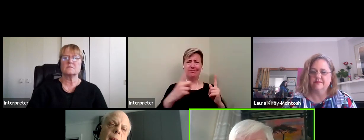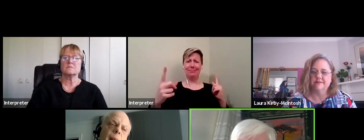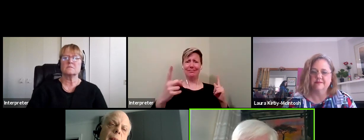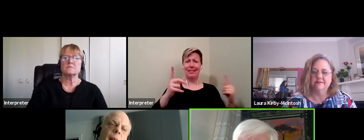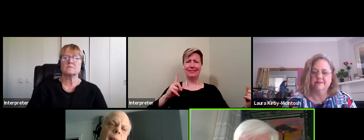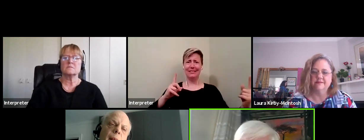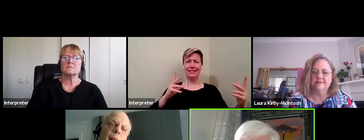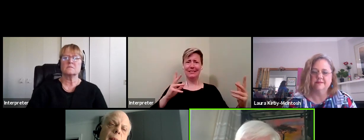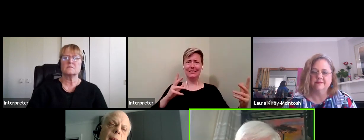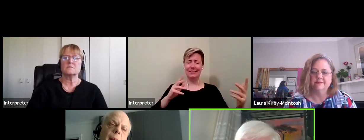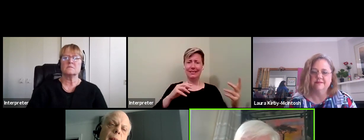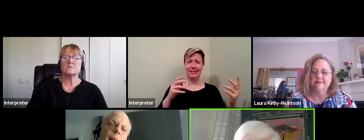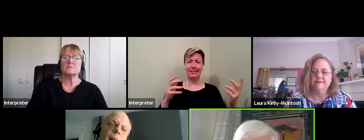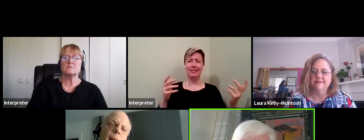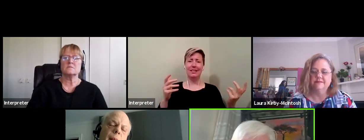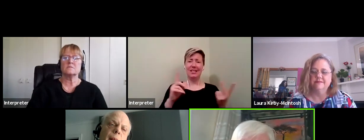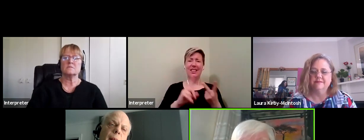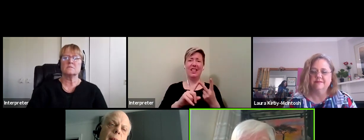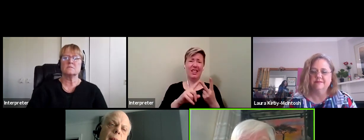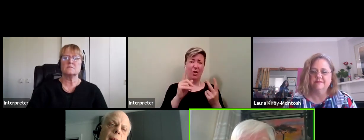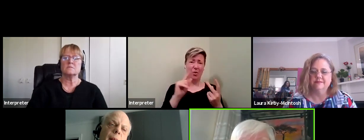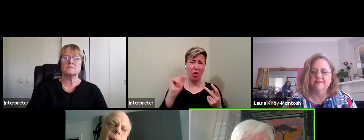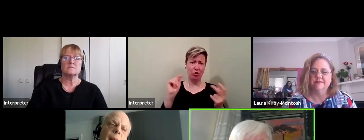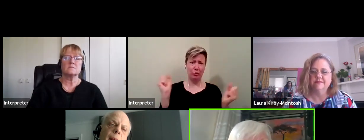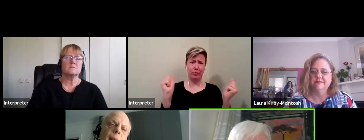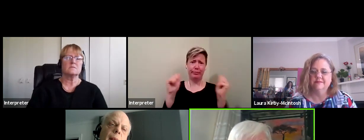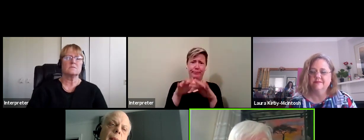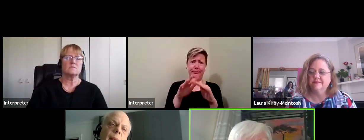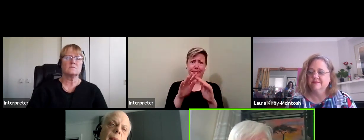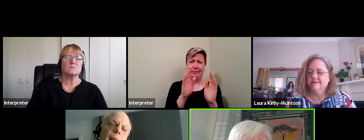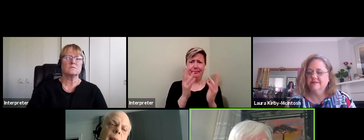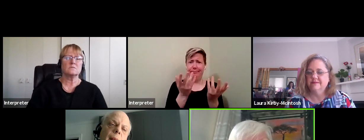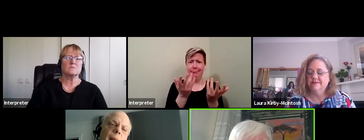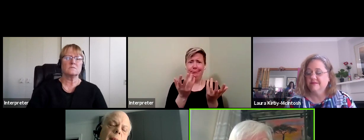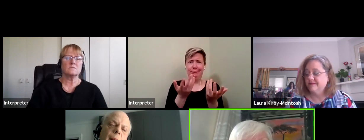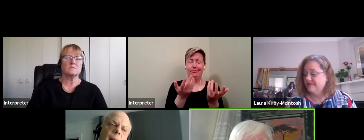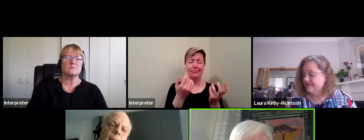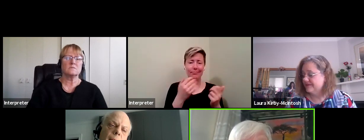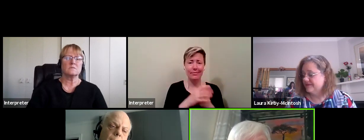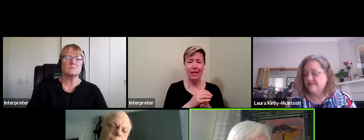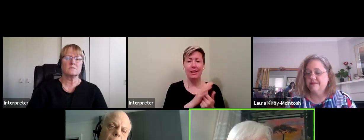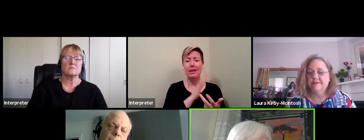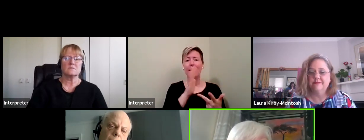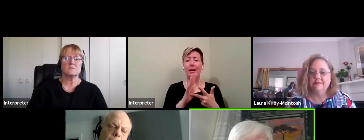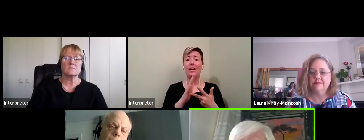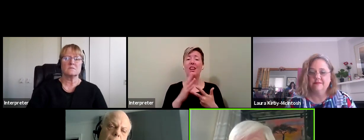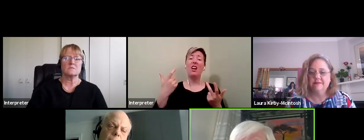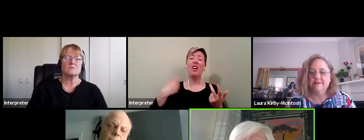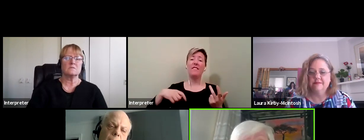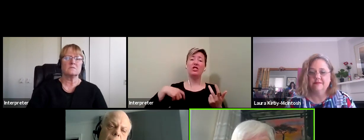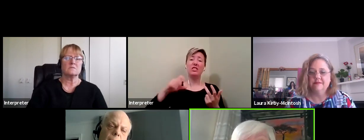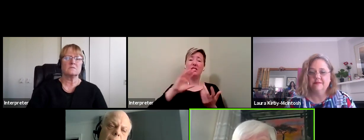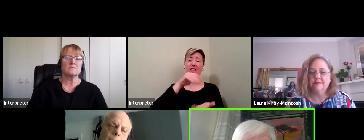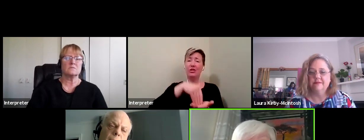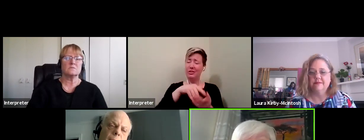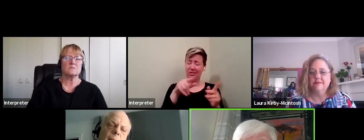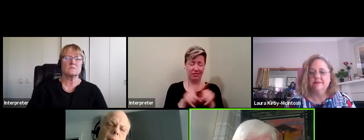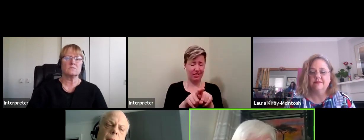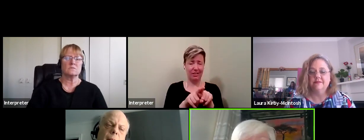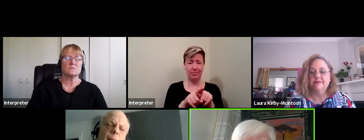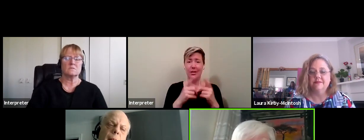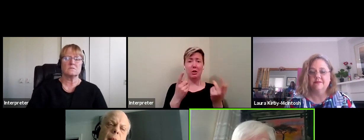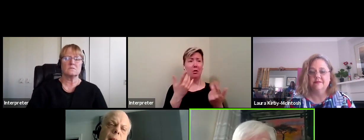and particularly with all the shared washroom facilities? And the other place I'm seeing that I'm concerned about are convention centers for the same reason. They're not being used.